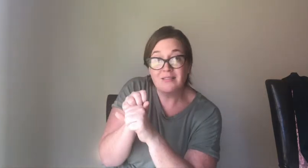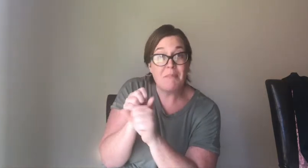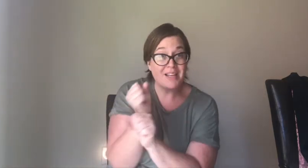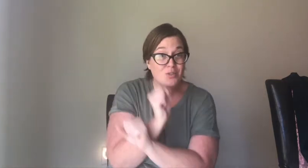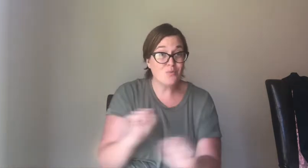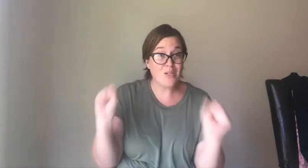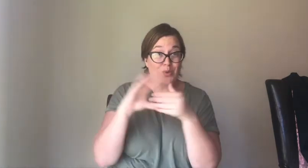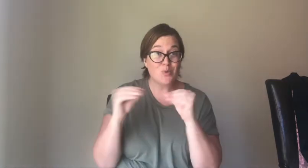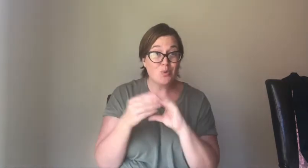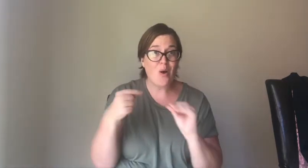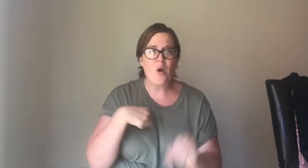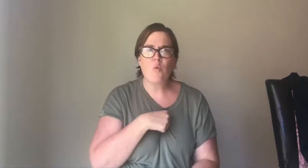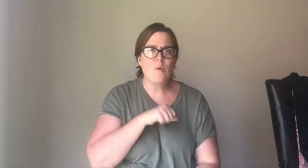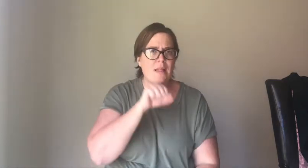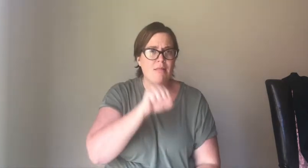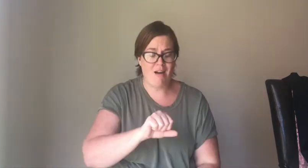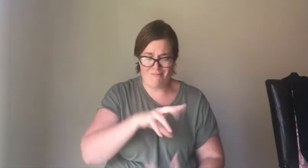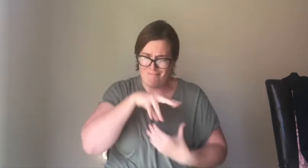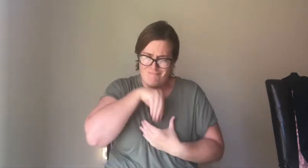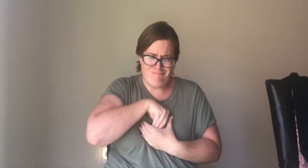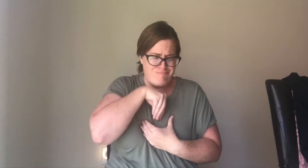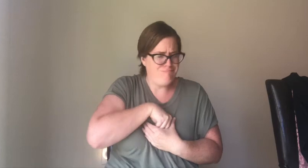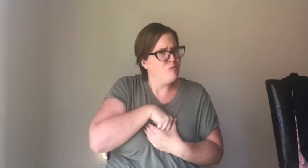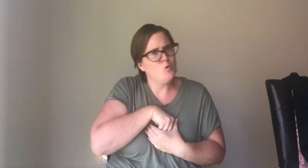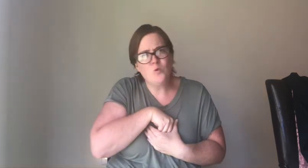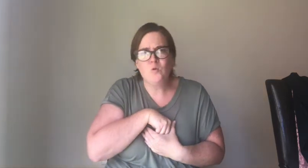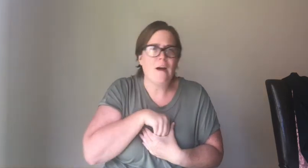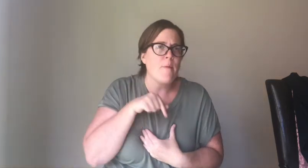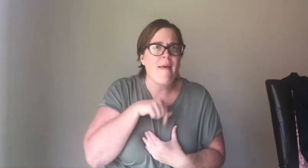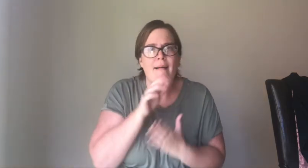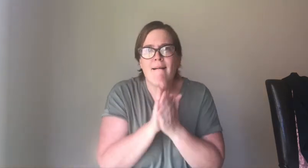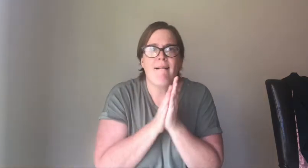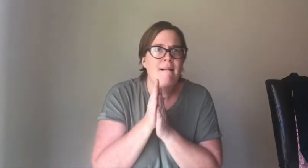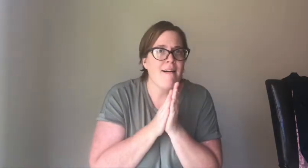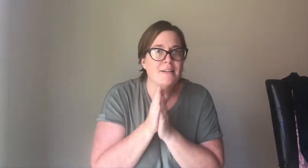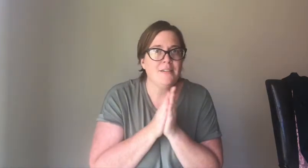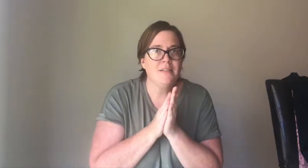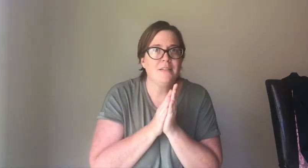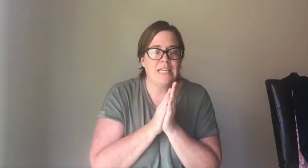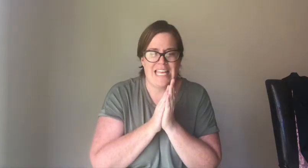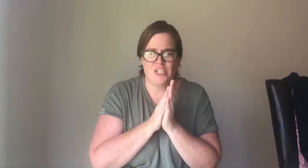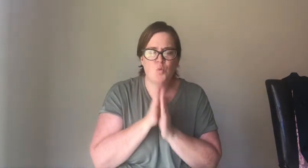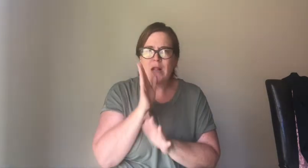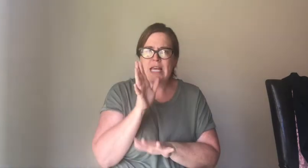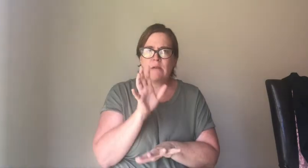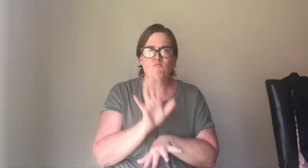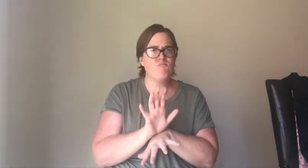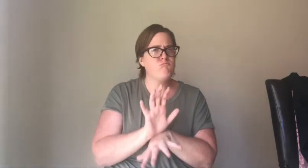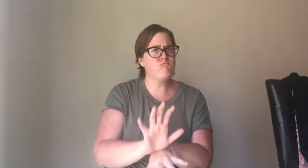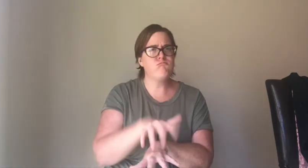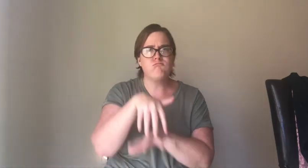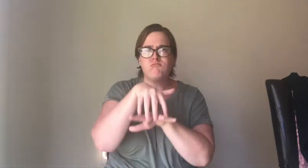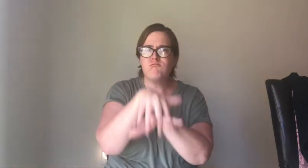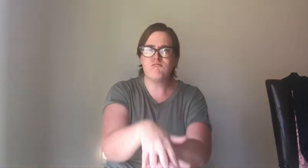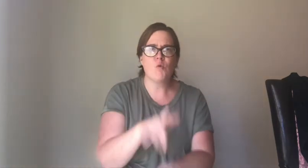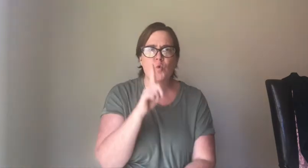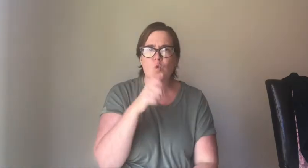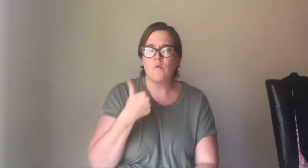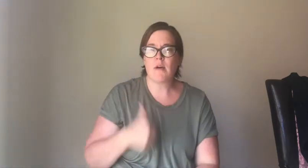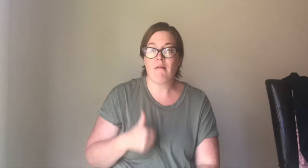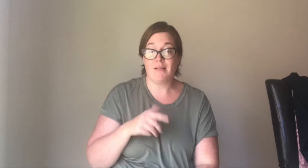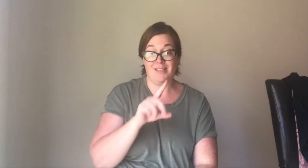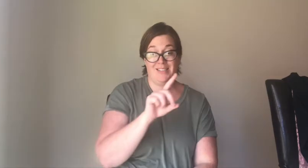weird because he will forever, for the rest of his life, be marked by the rescue effort it took to save